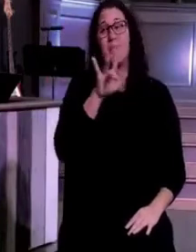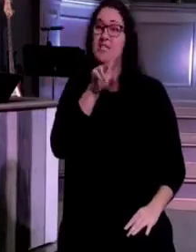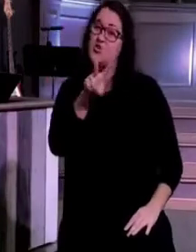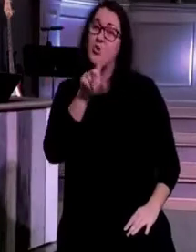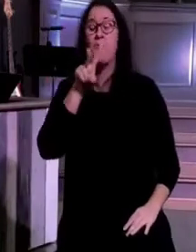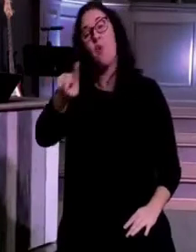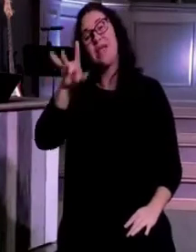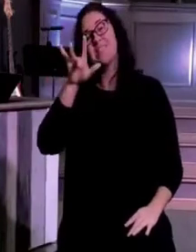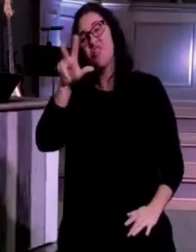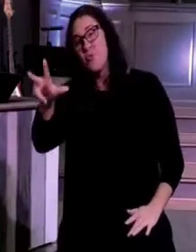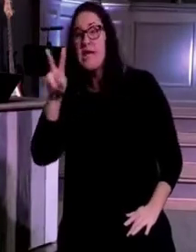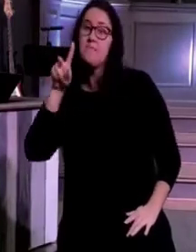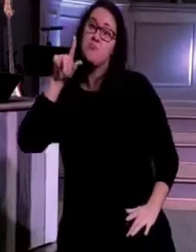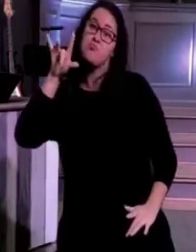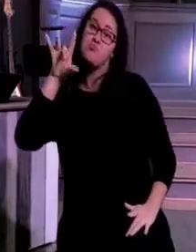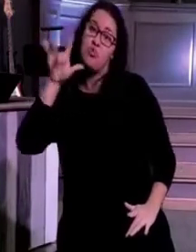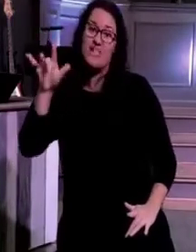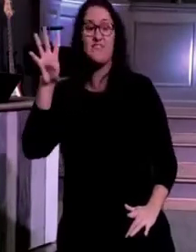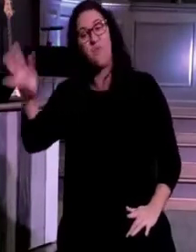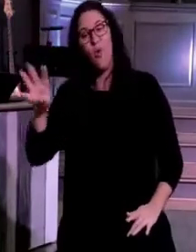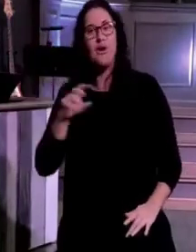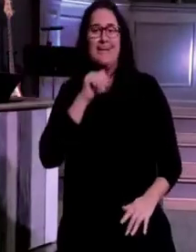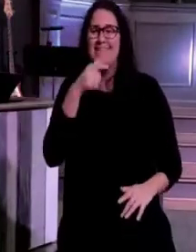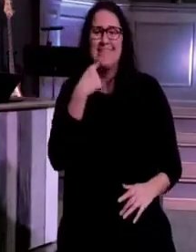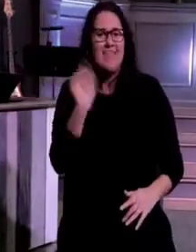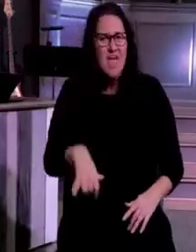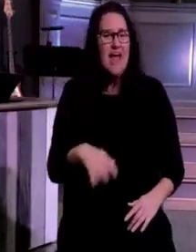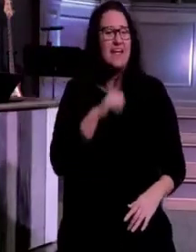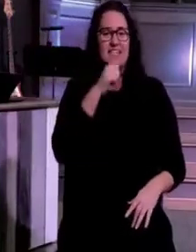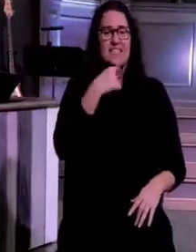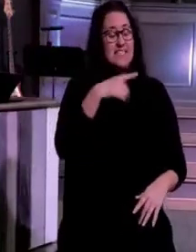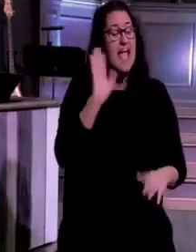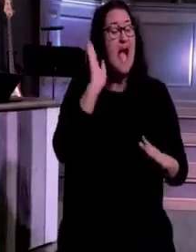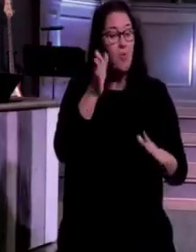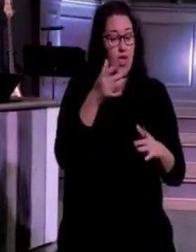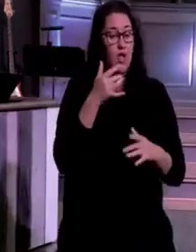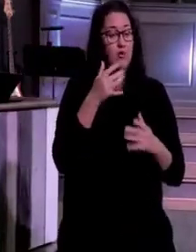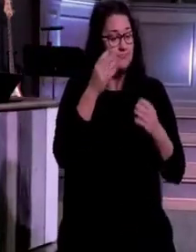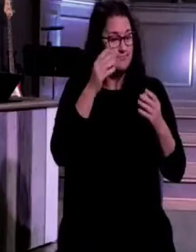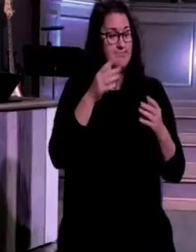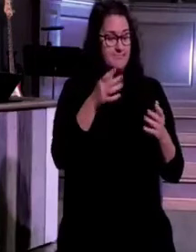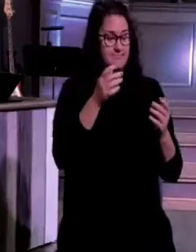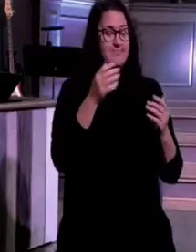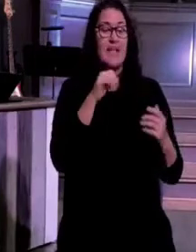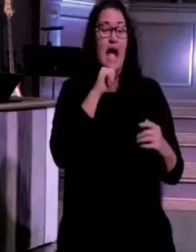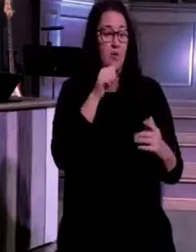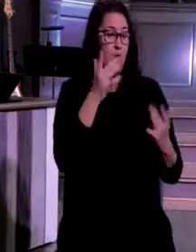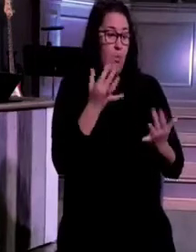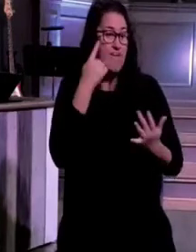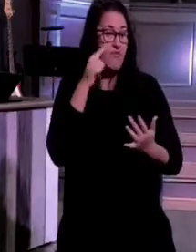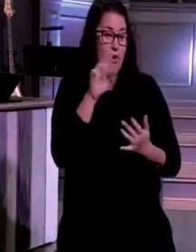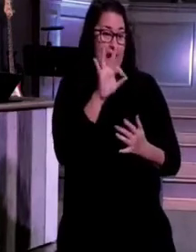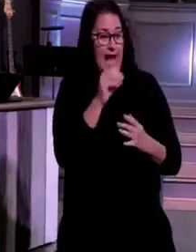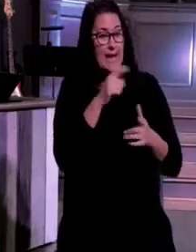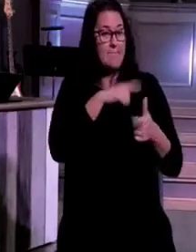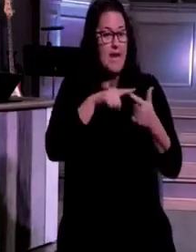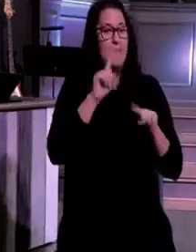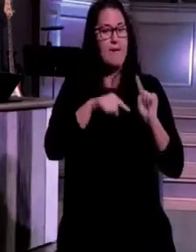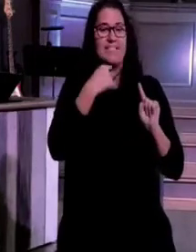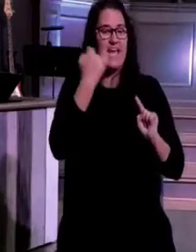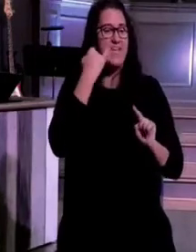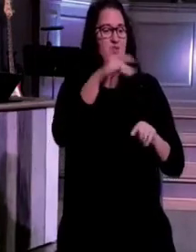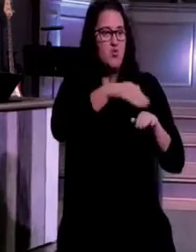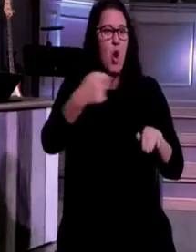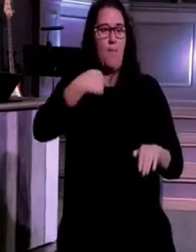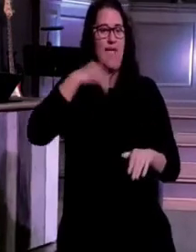3, press 4, press 5. He doesn't say, "I'll get to you in 90 minutes. He says, "You've called me, I will answer you." Can I